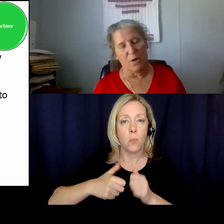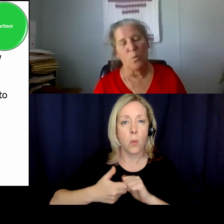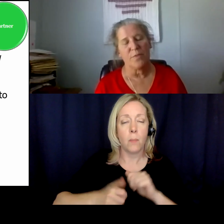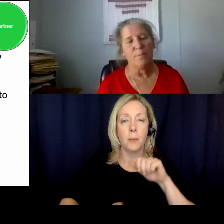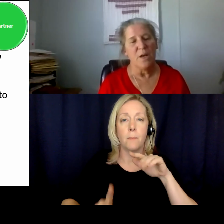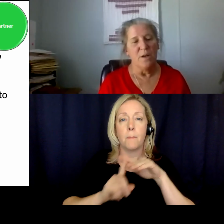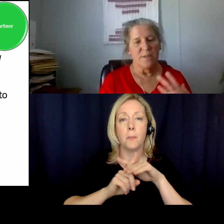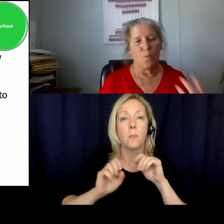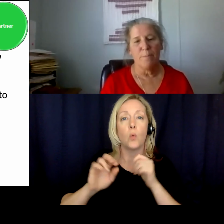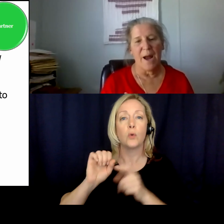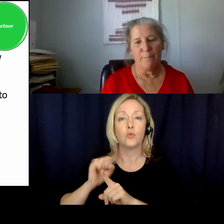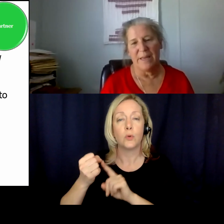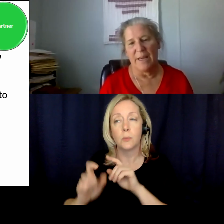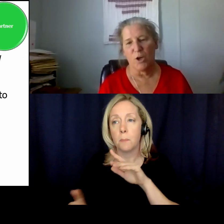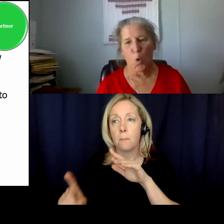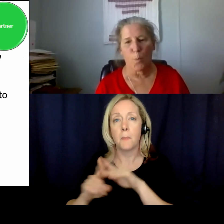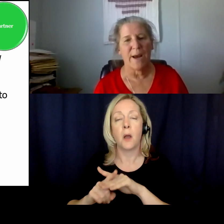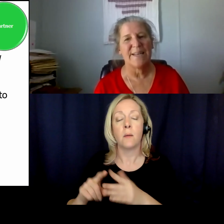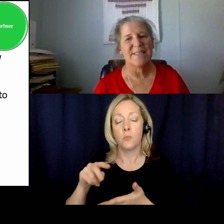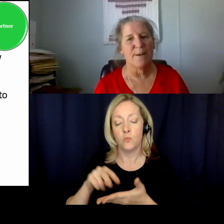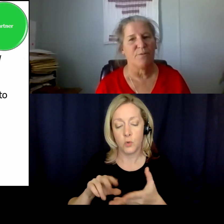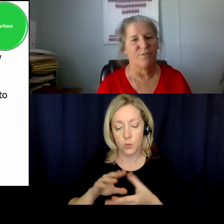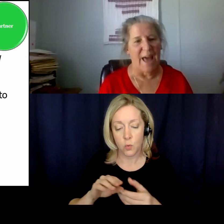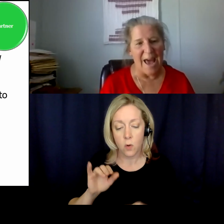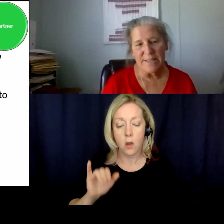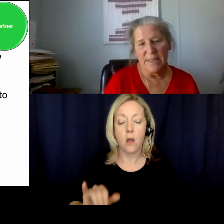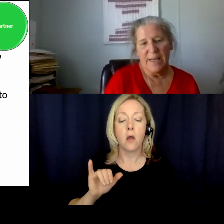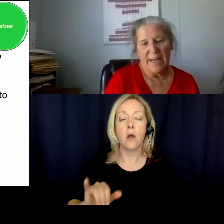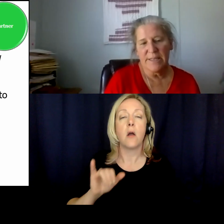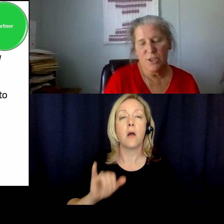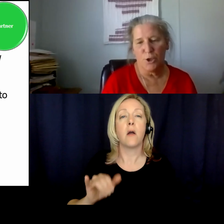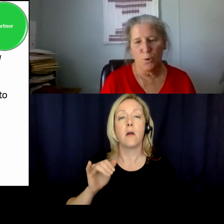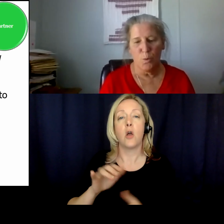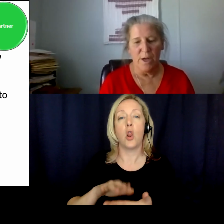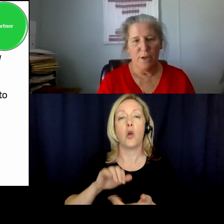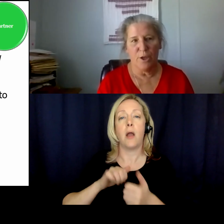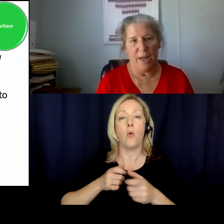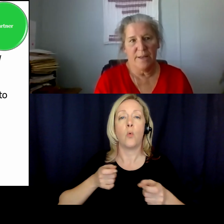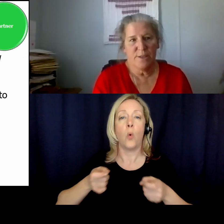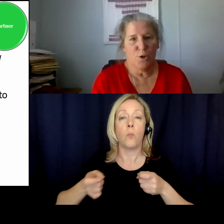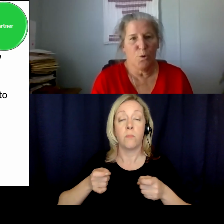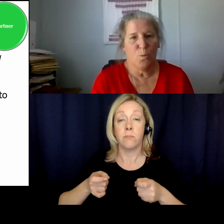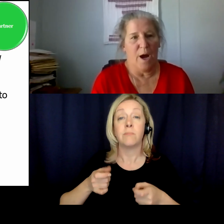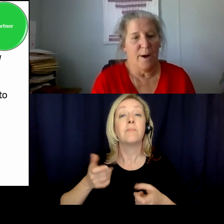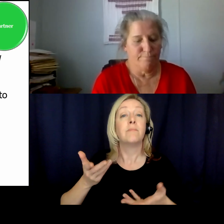people deal with them. So we might be incorporating some of that into